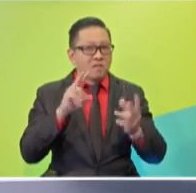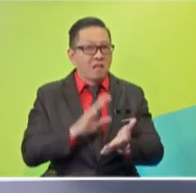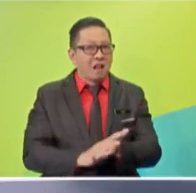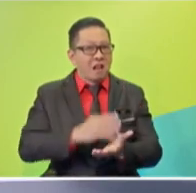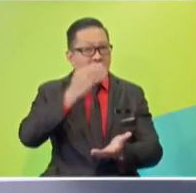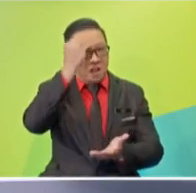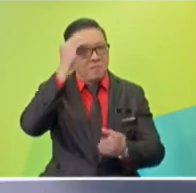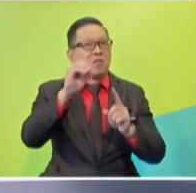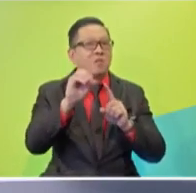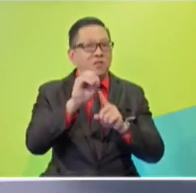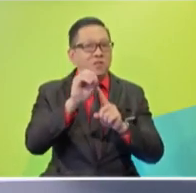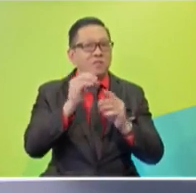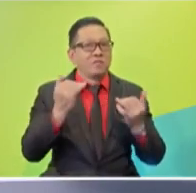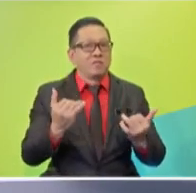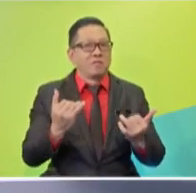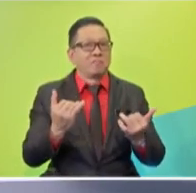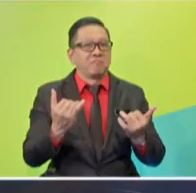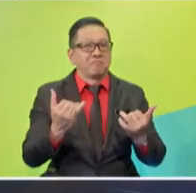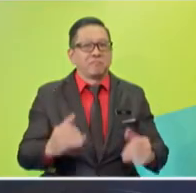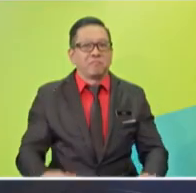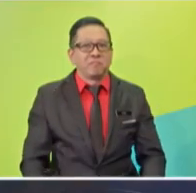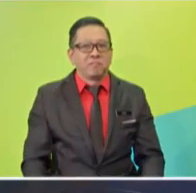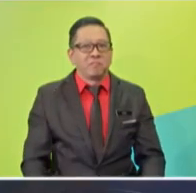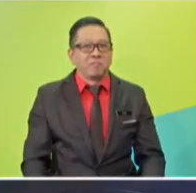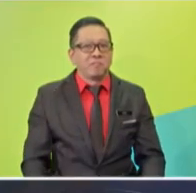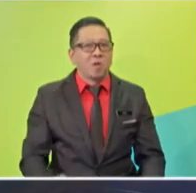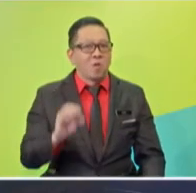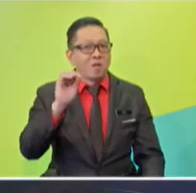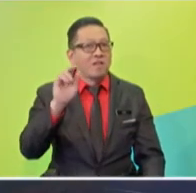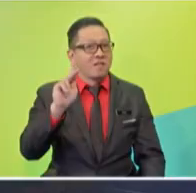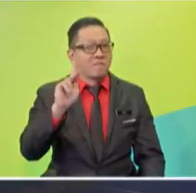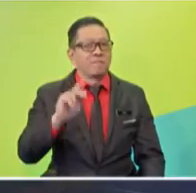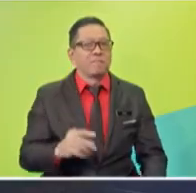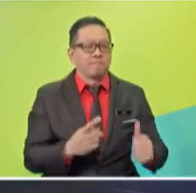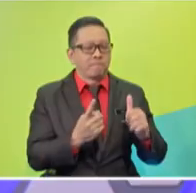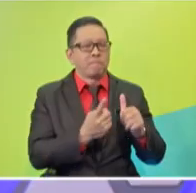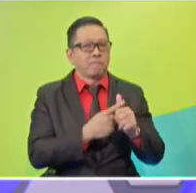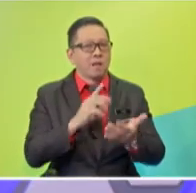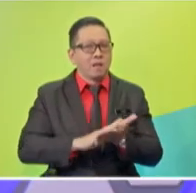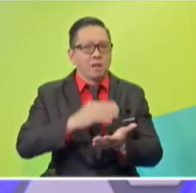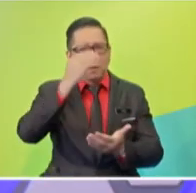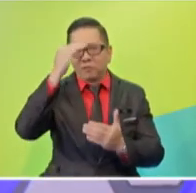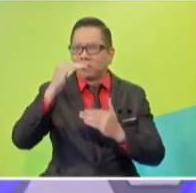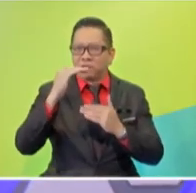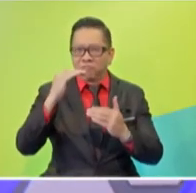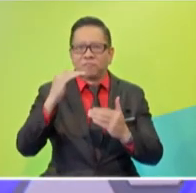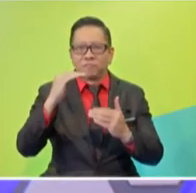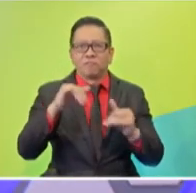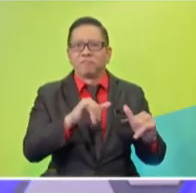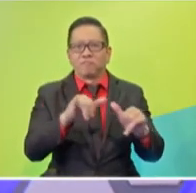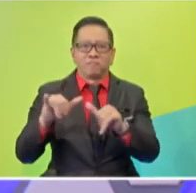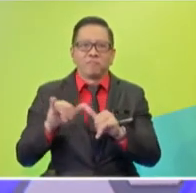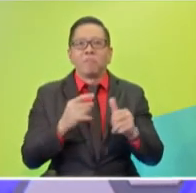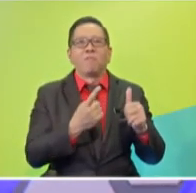learning objectives and also learning standards. All right, Shafika. Mm-hmm. So as for today, the learning standards for our lesson today is